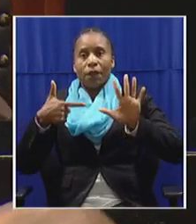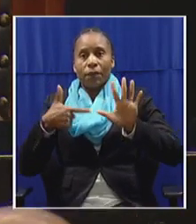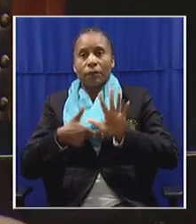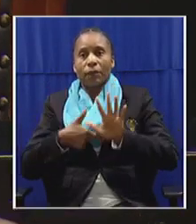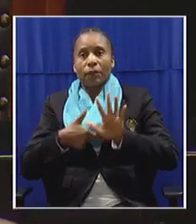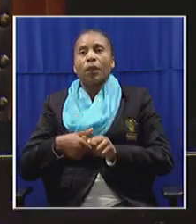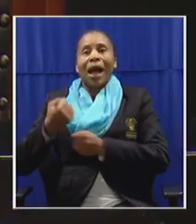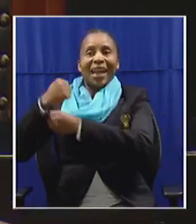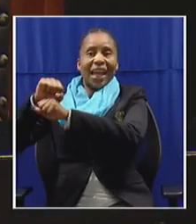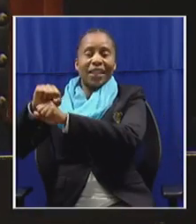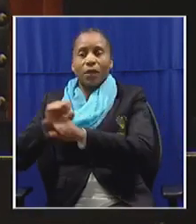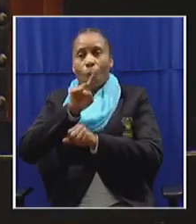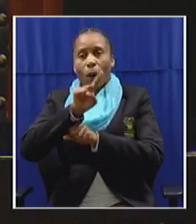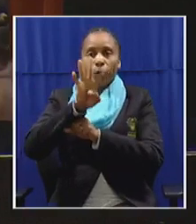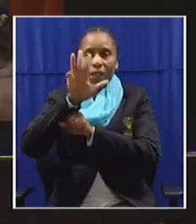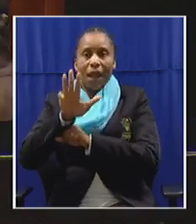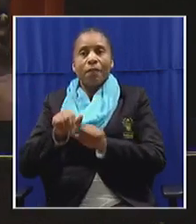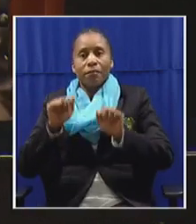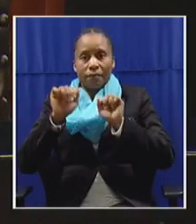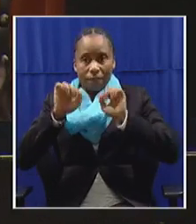favour. The question is thus agreed to.